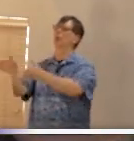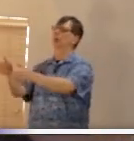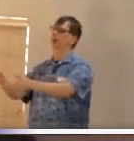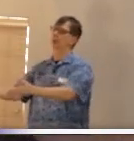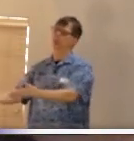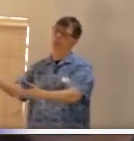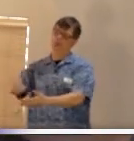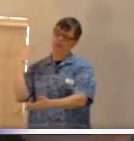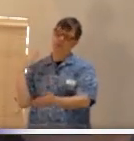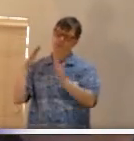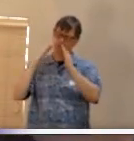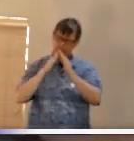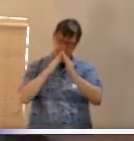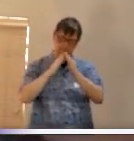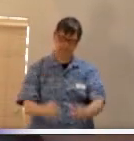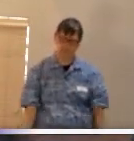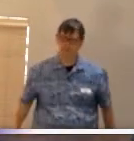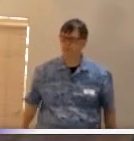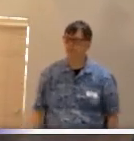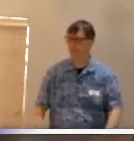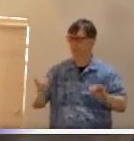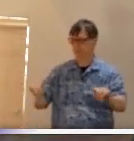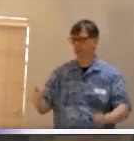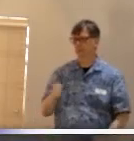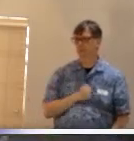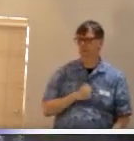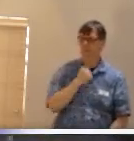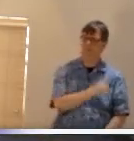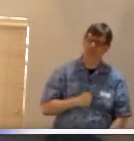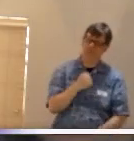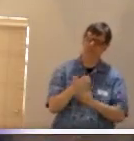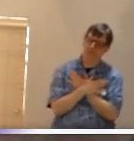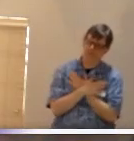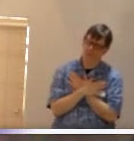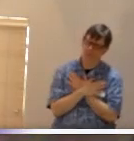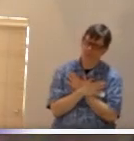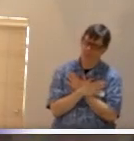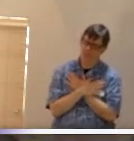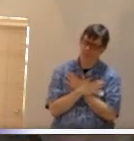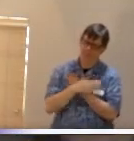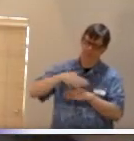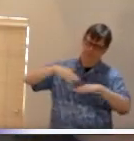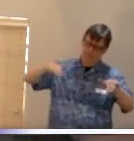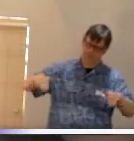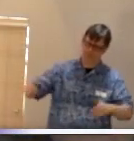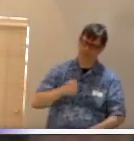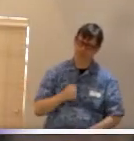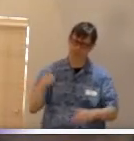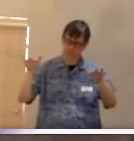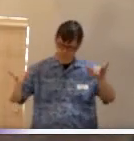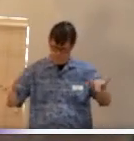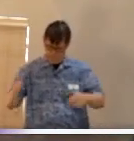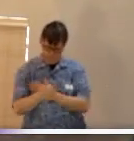son. In your level of self-love, going back to that Instagram, in your level of self-love, that